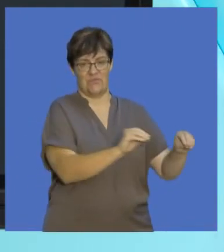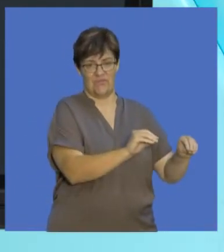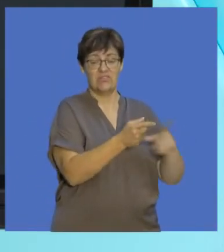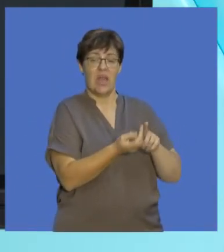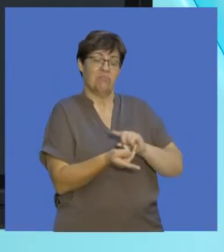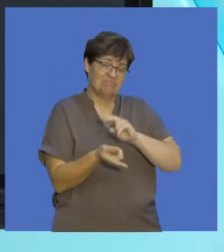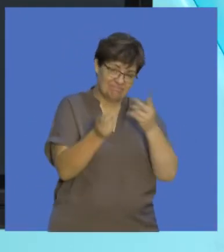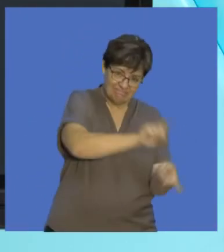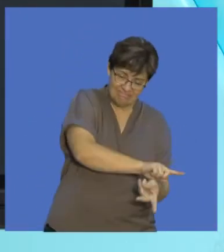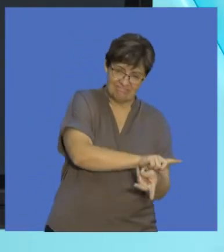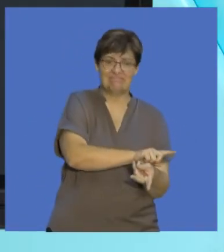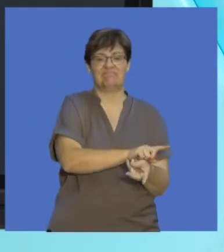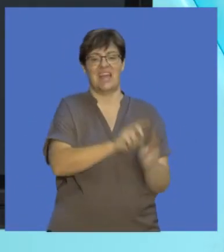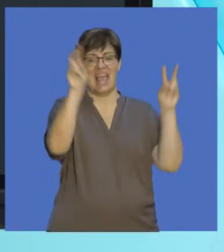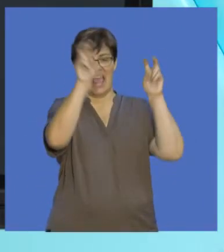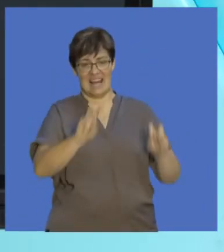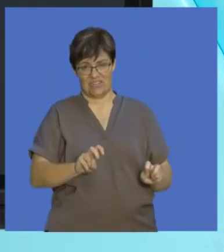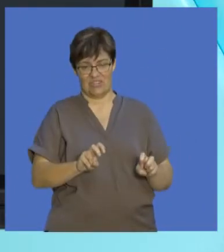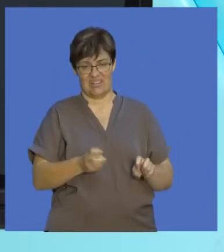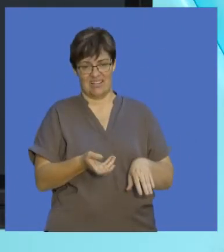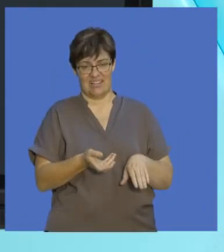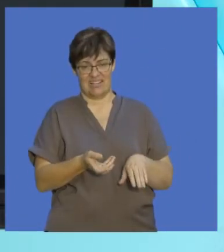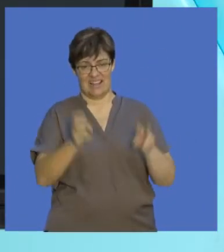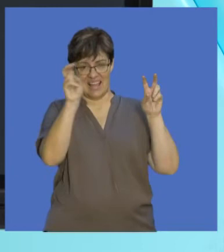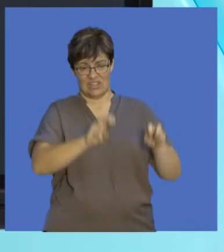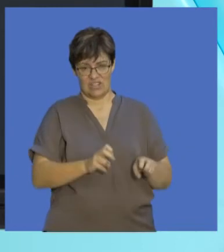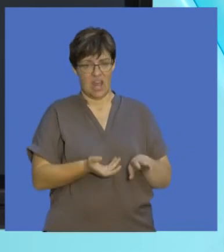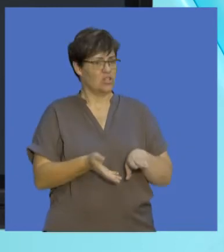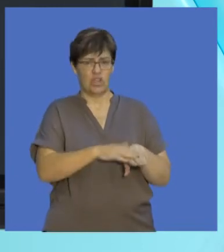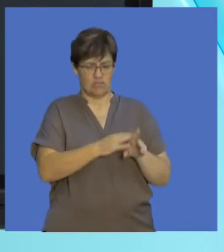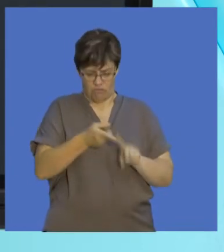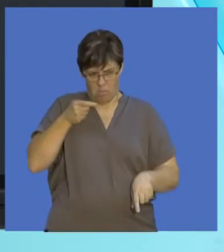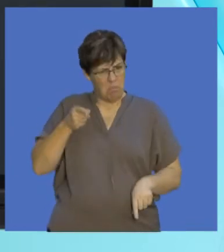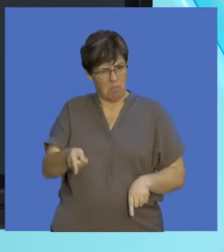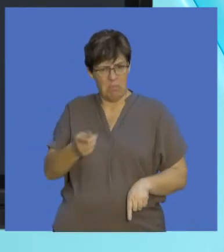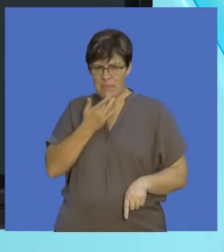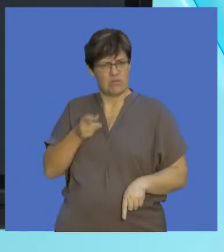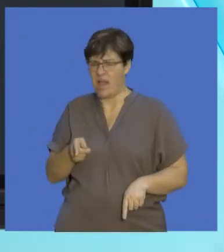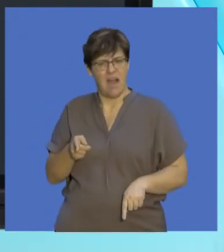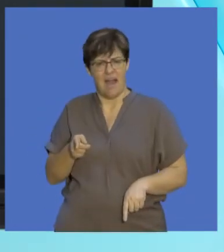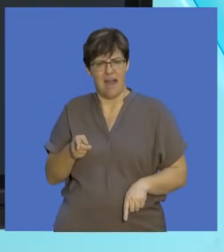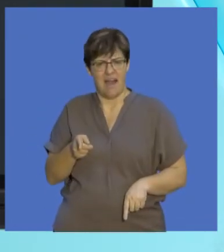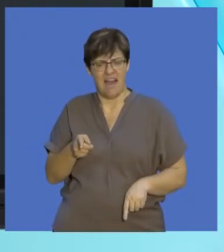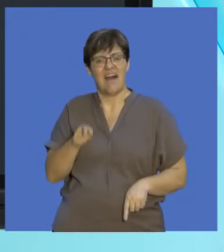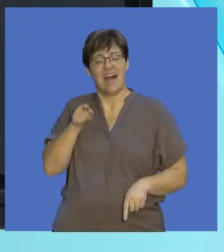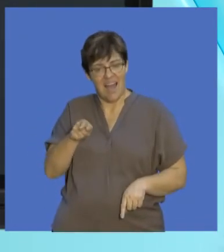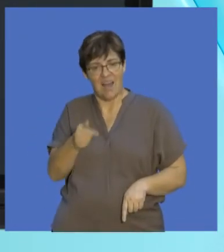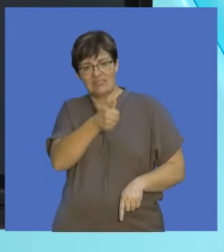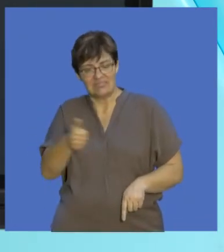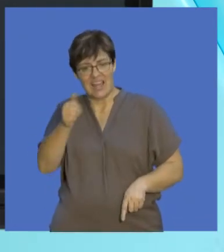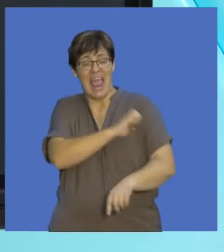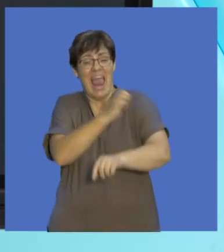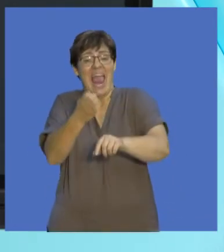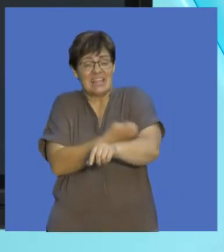it becomes electrical energy. We need to get that out of the way. So the charges are not from the battery. The battery is the